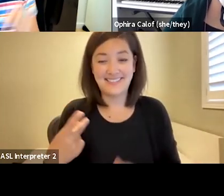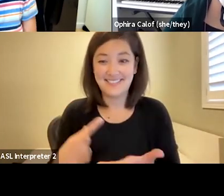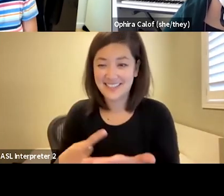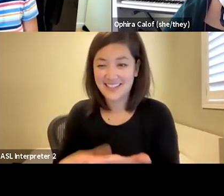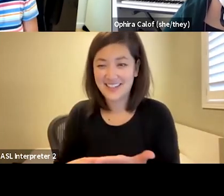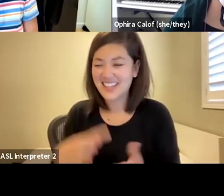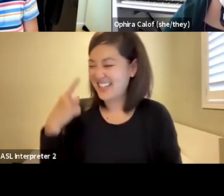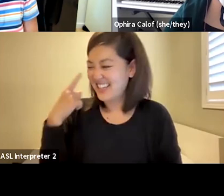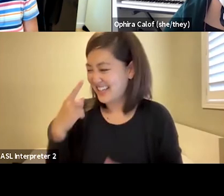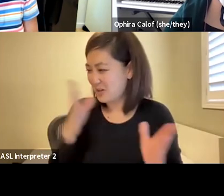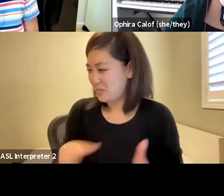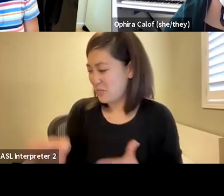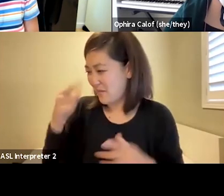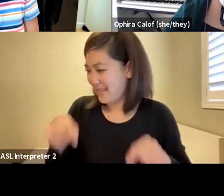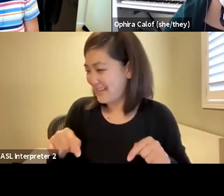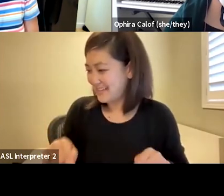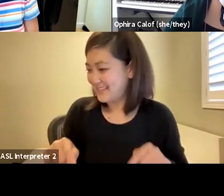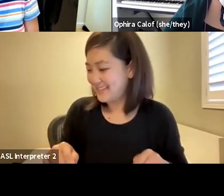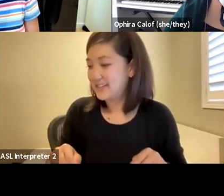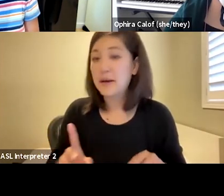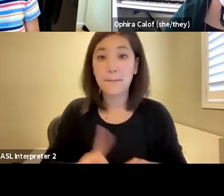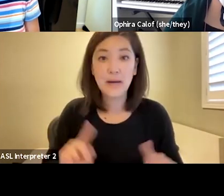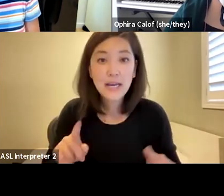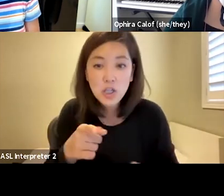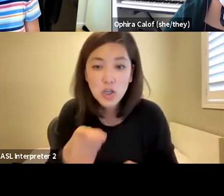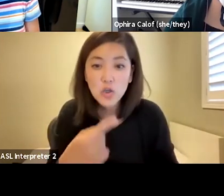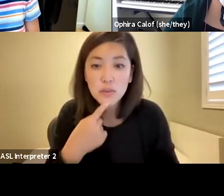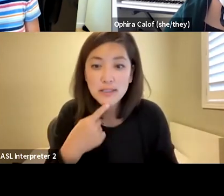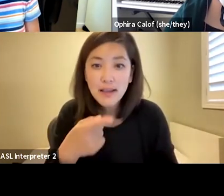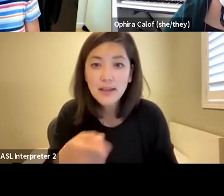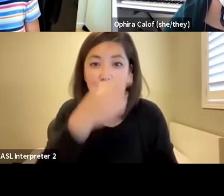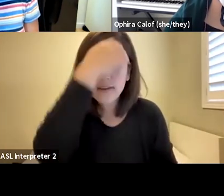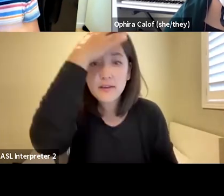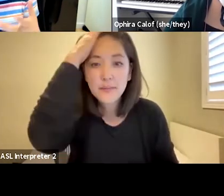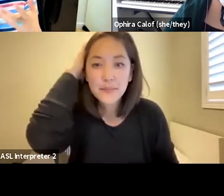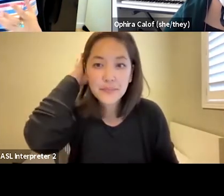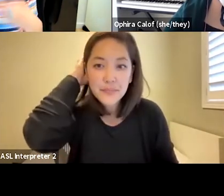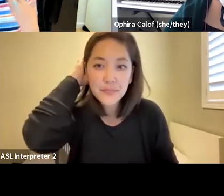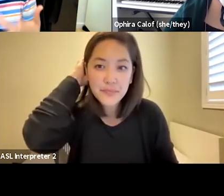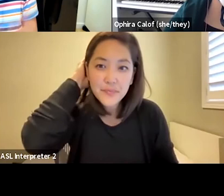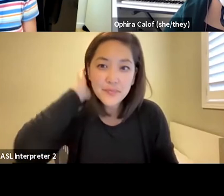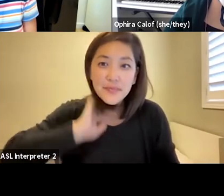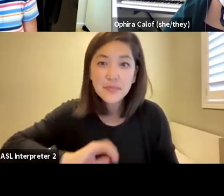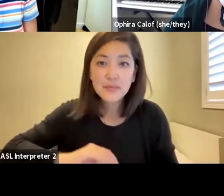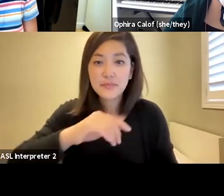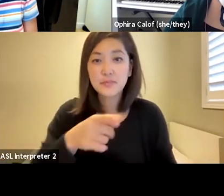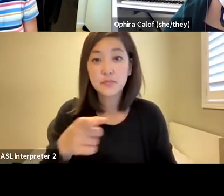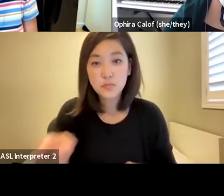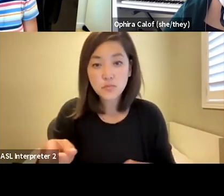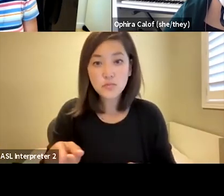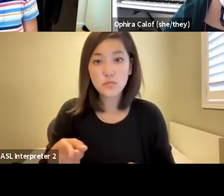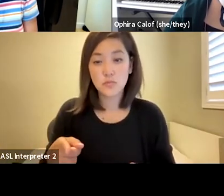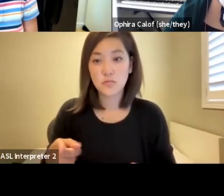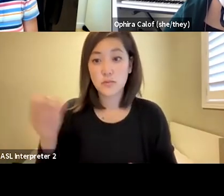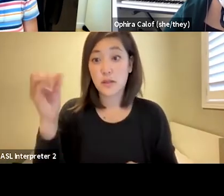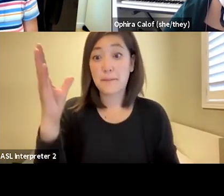was in preparation for this. And Jadiel, you were talking about how you, these days, you pitch the story for what it